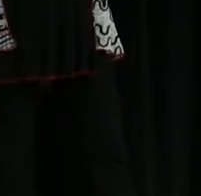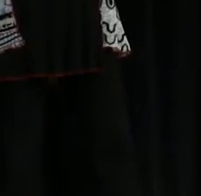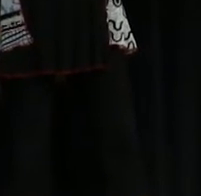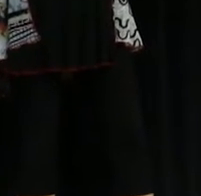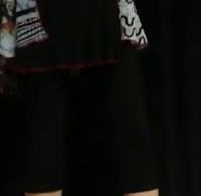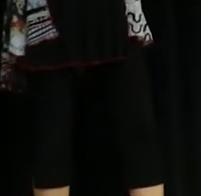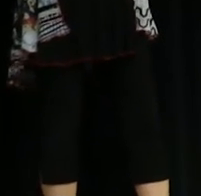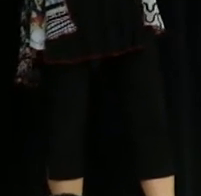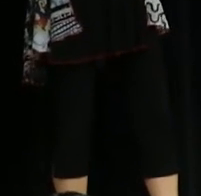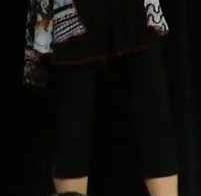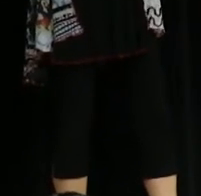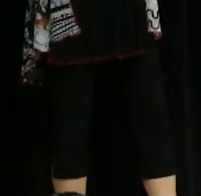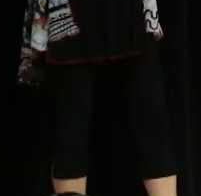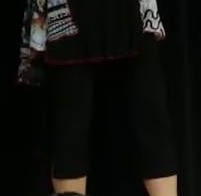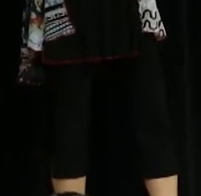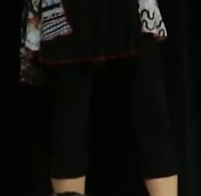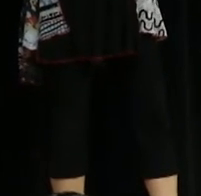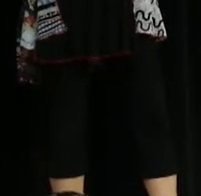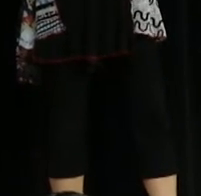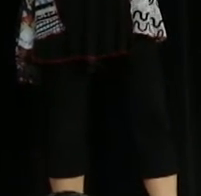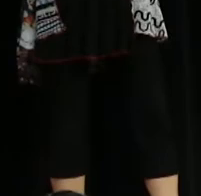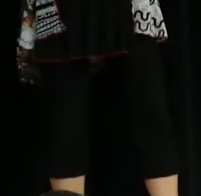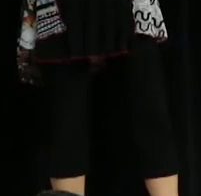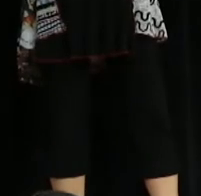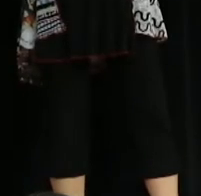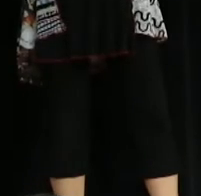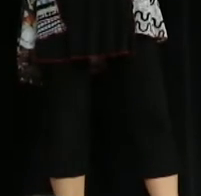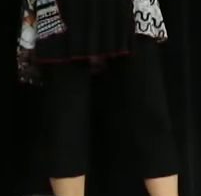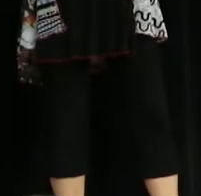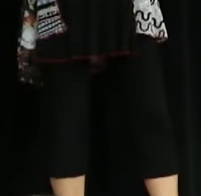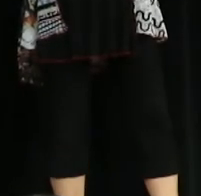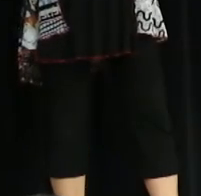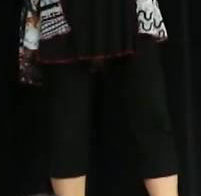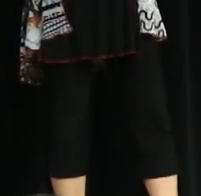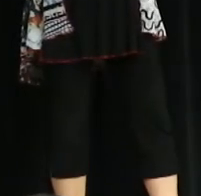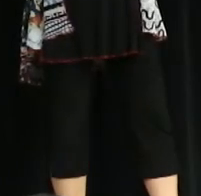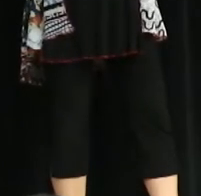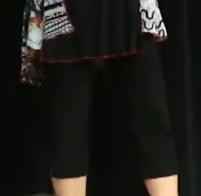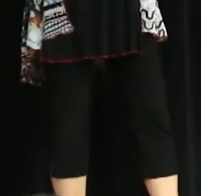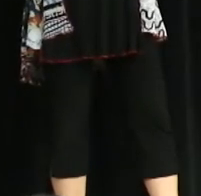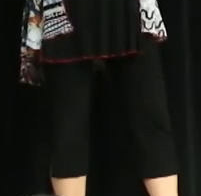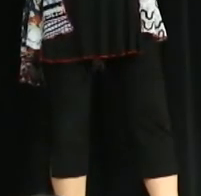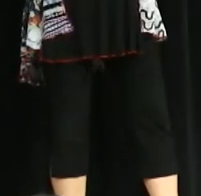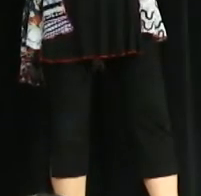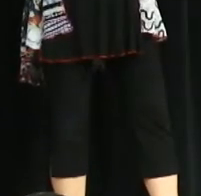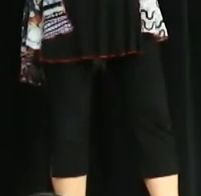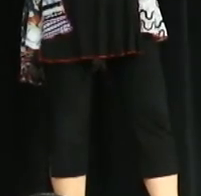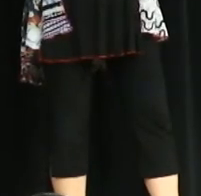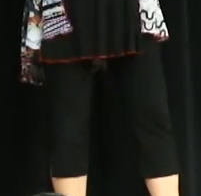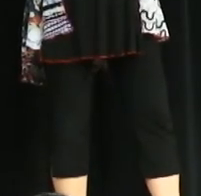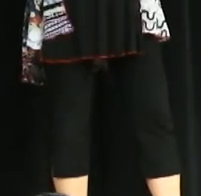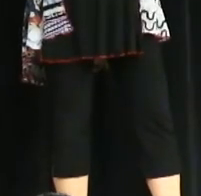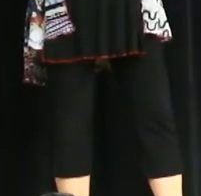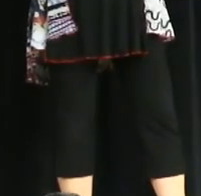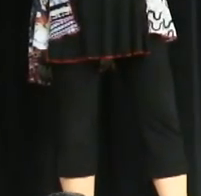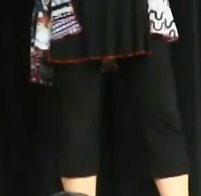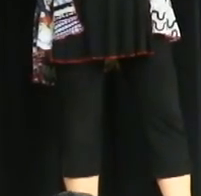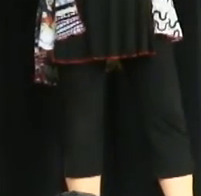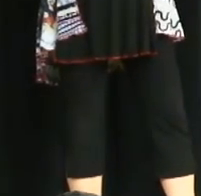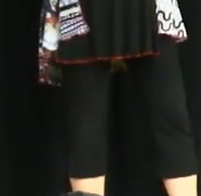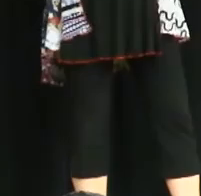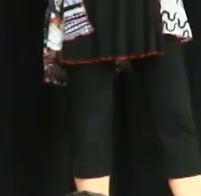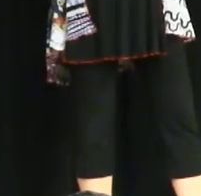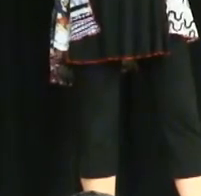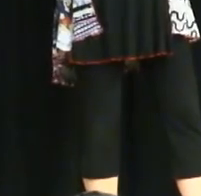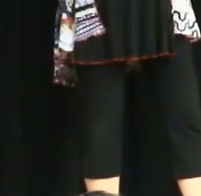do value the whole child, and we do value the arts. And I've watched our students this year,